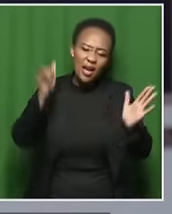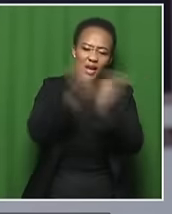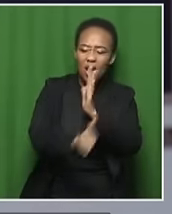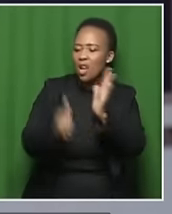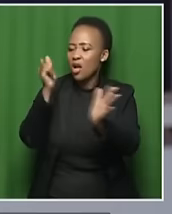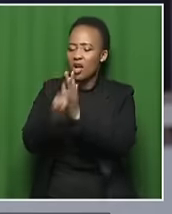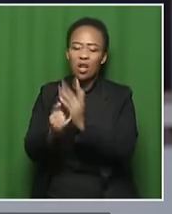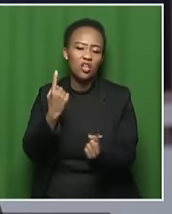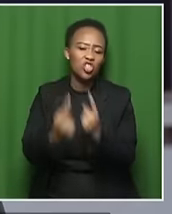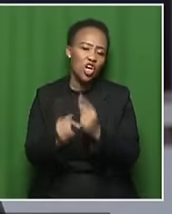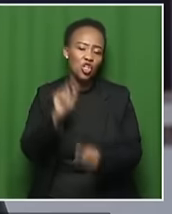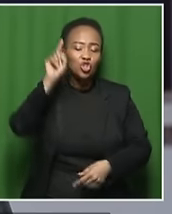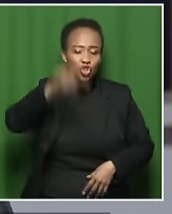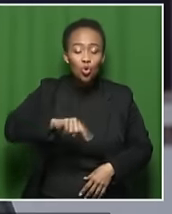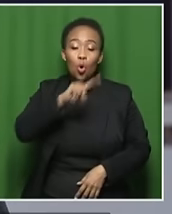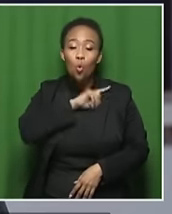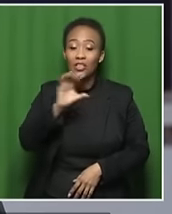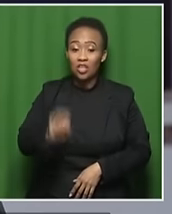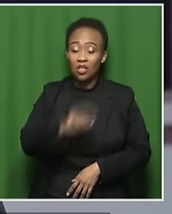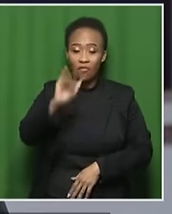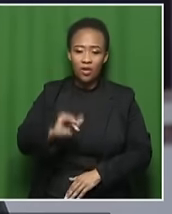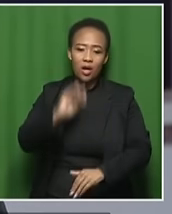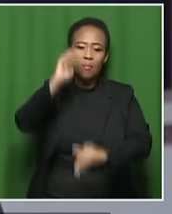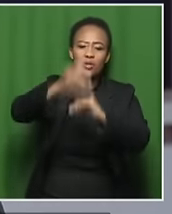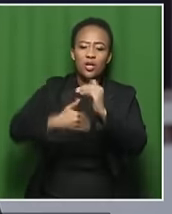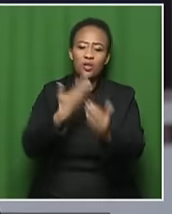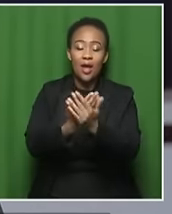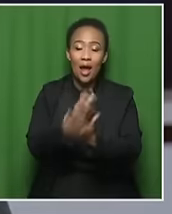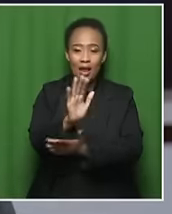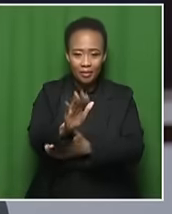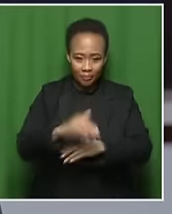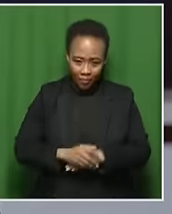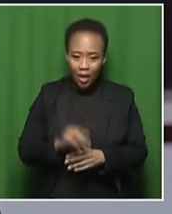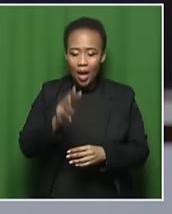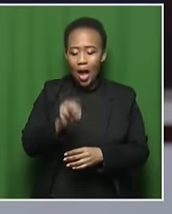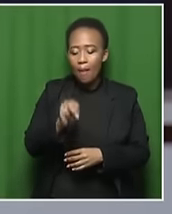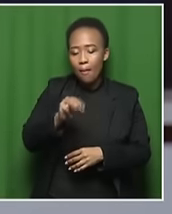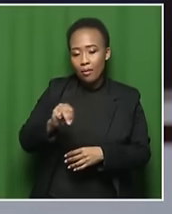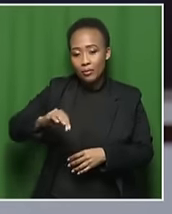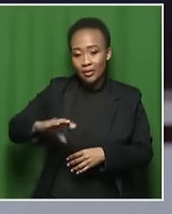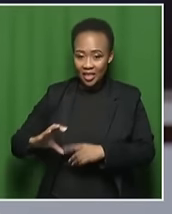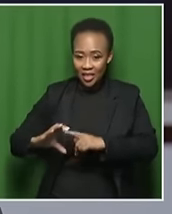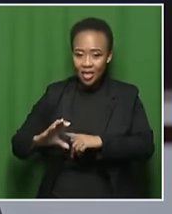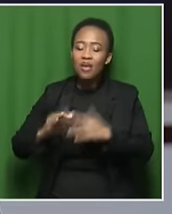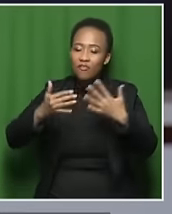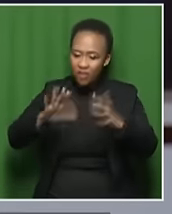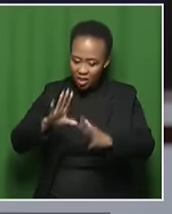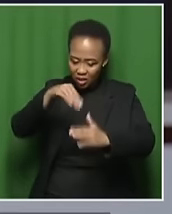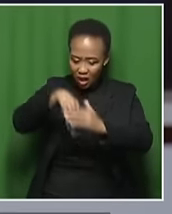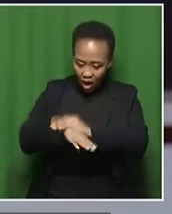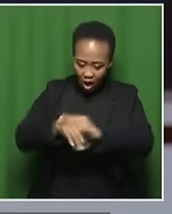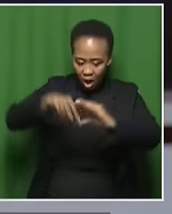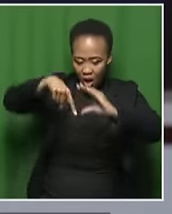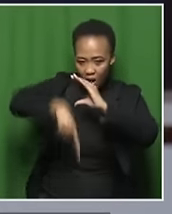South Africans. The MMC of public safety went underground to go and fight illegal immigrants. They